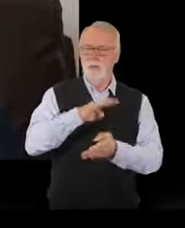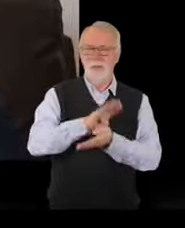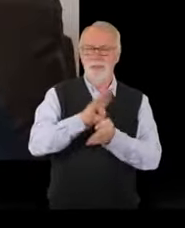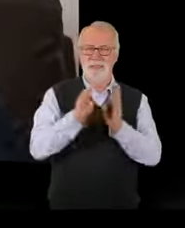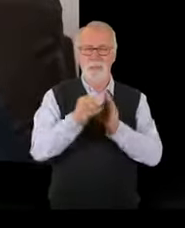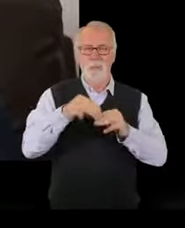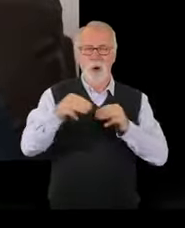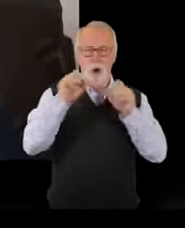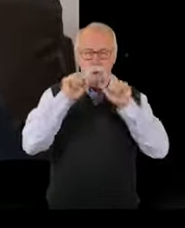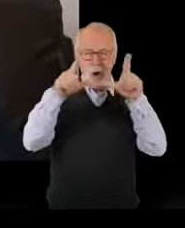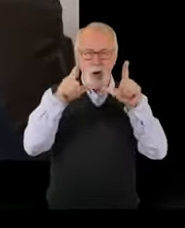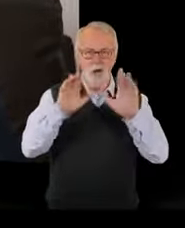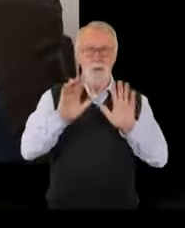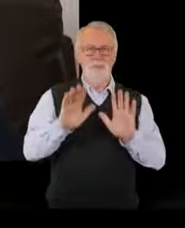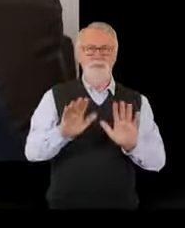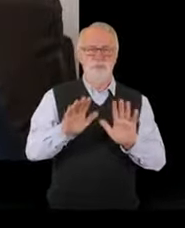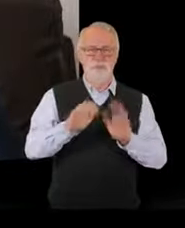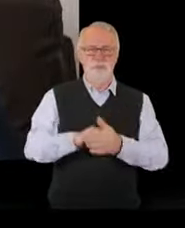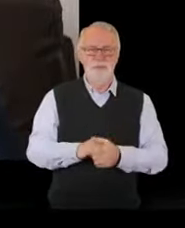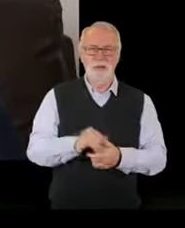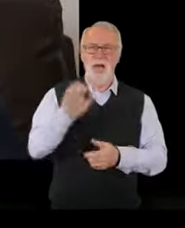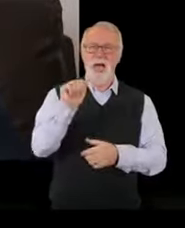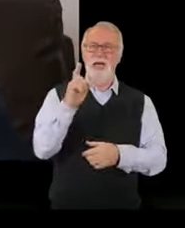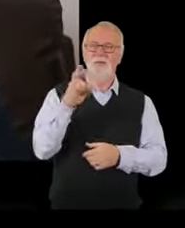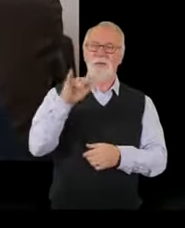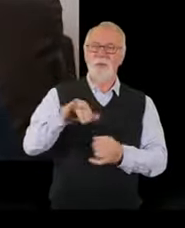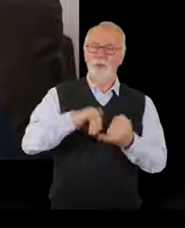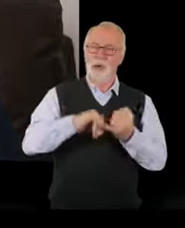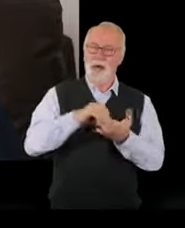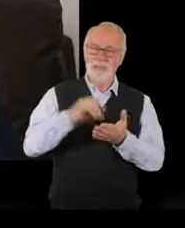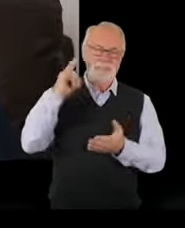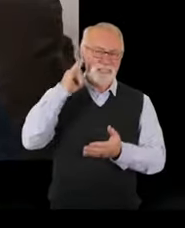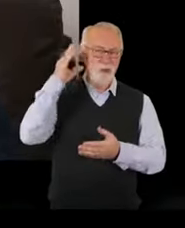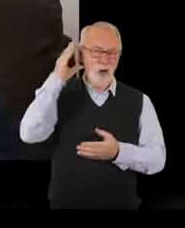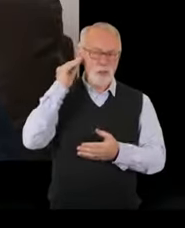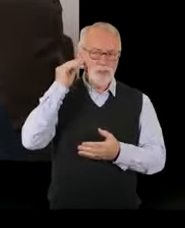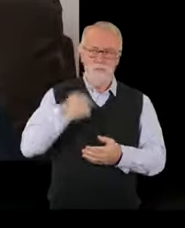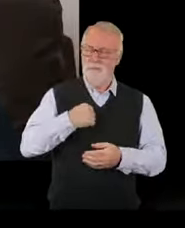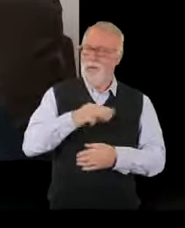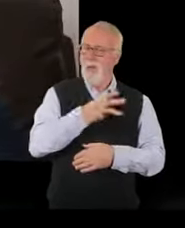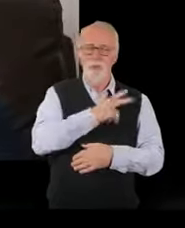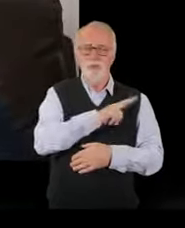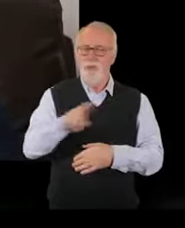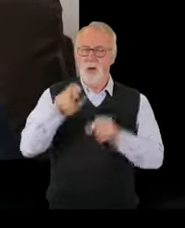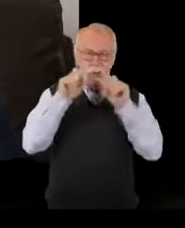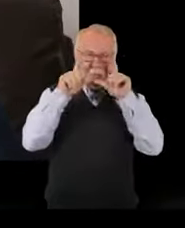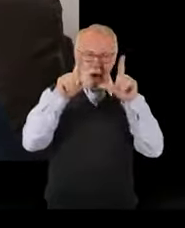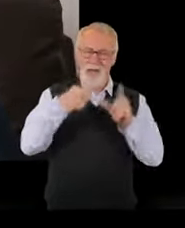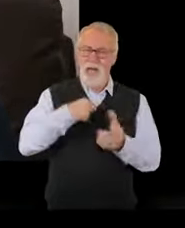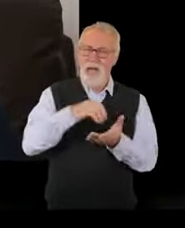from a very, very, very young age I can say that. And as I got older I just became more and more aware of it.